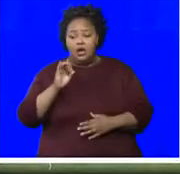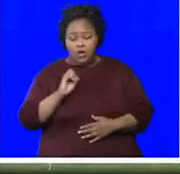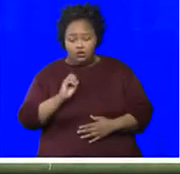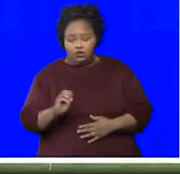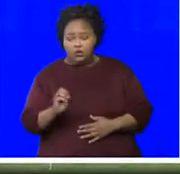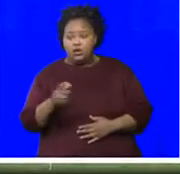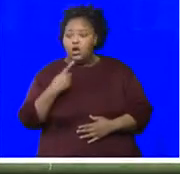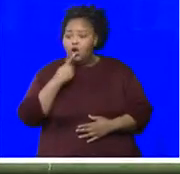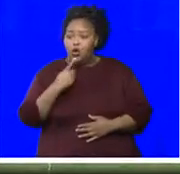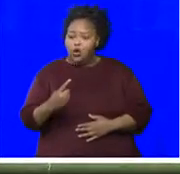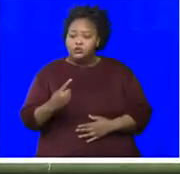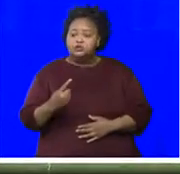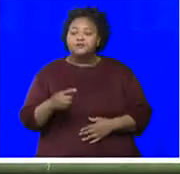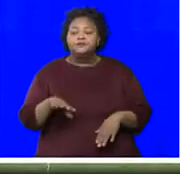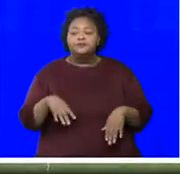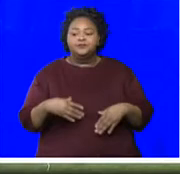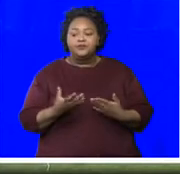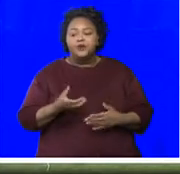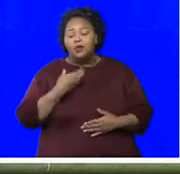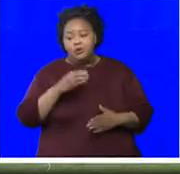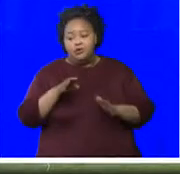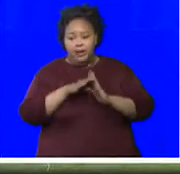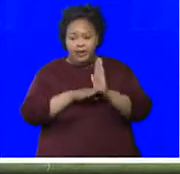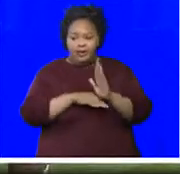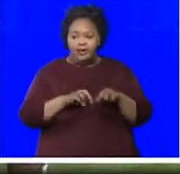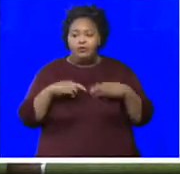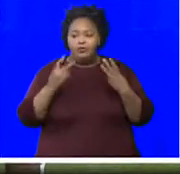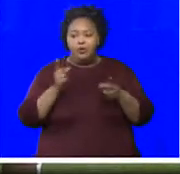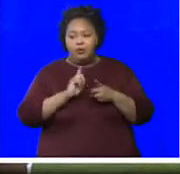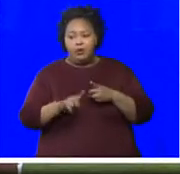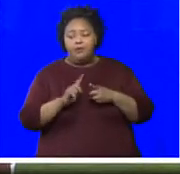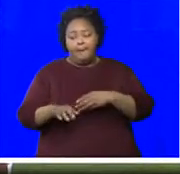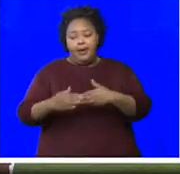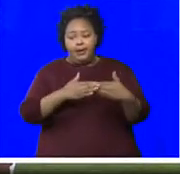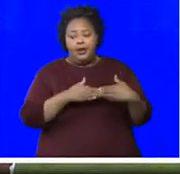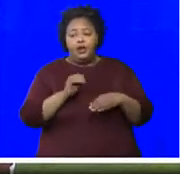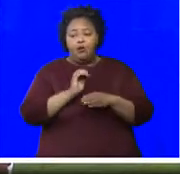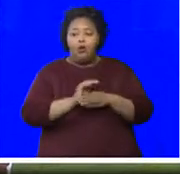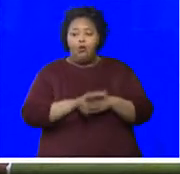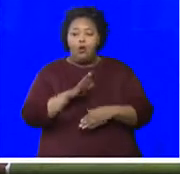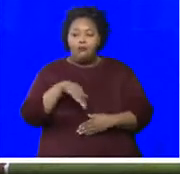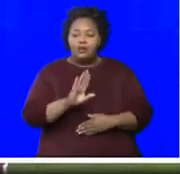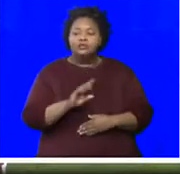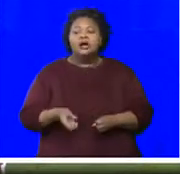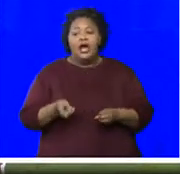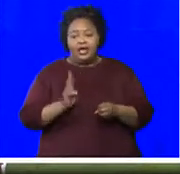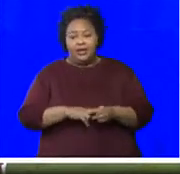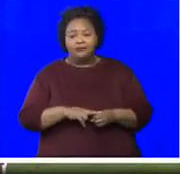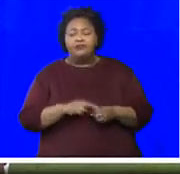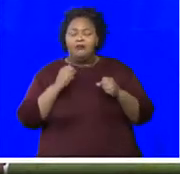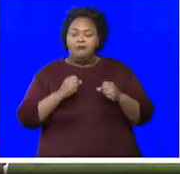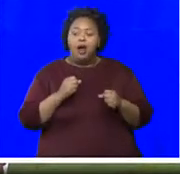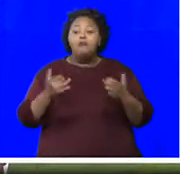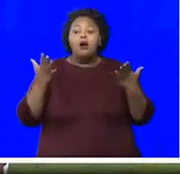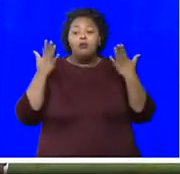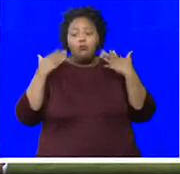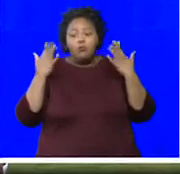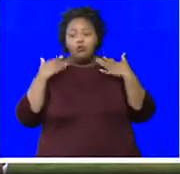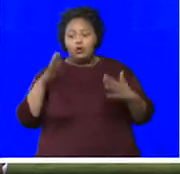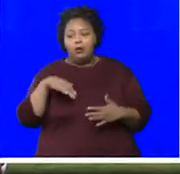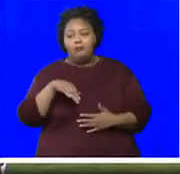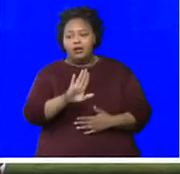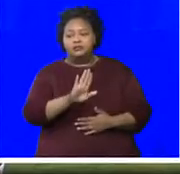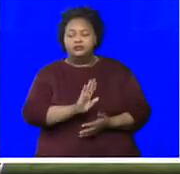Baphinze bacinisekise nokuthi bayakuthola ukuphumula lokwanele. We encourage physical trainers and